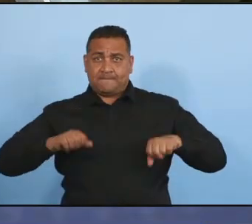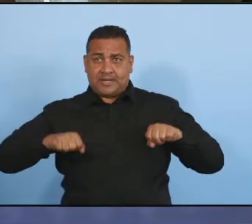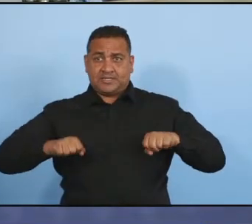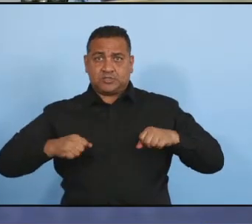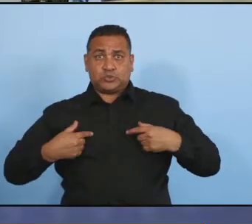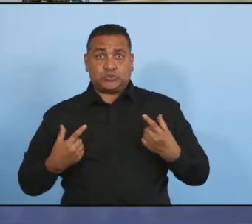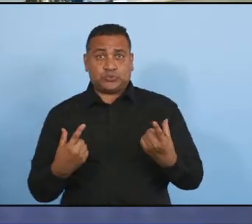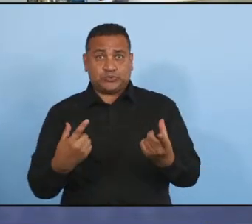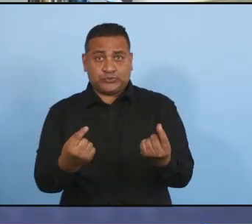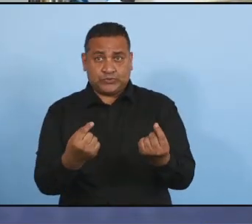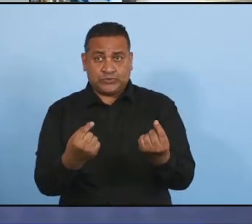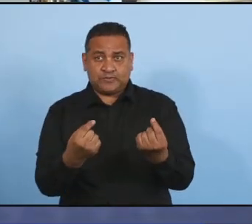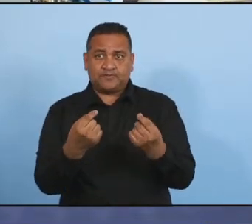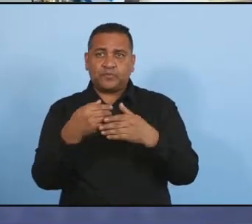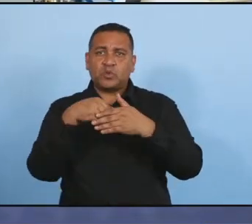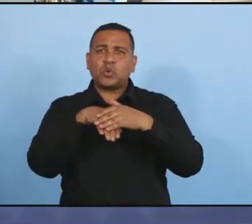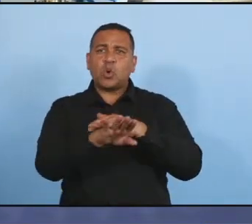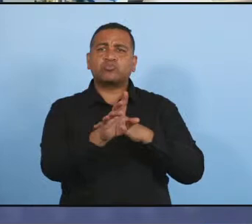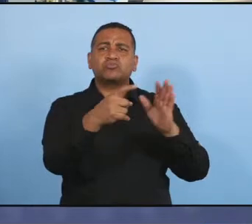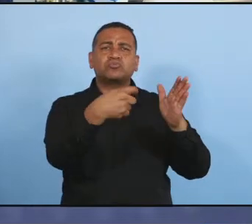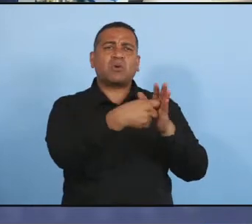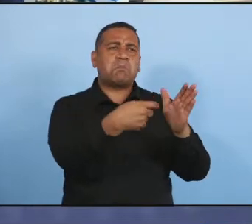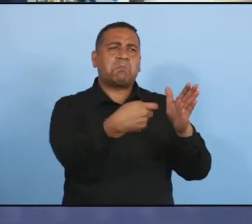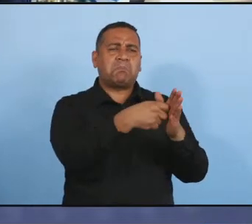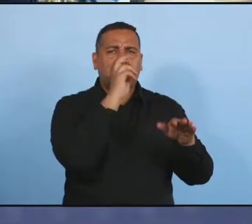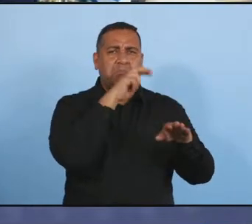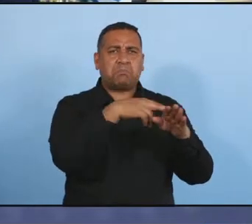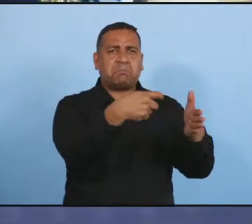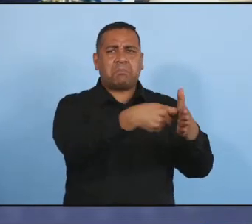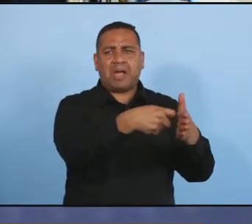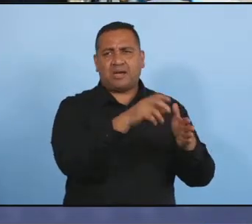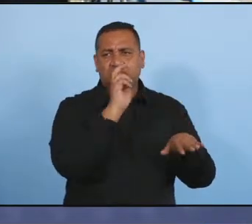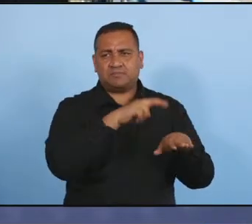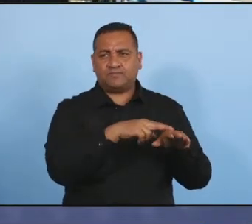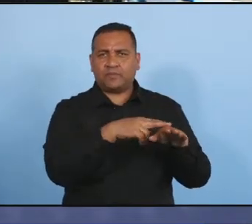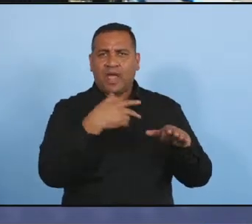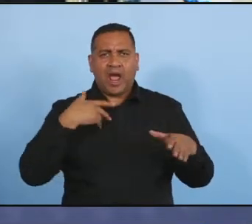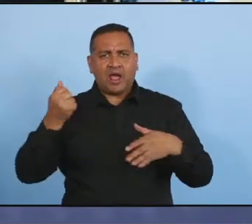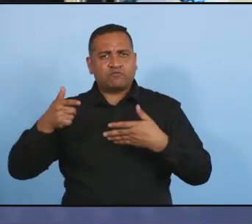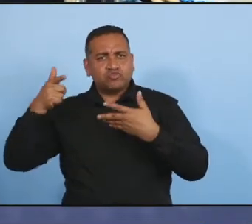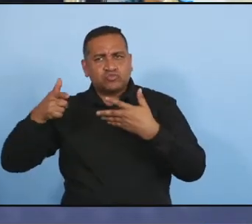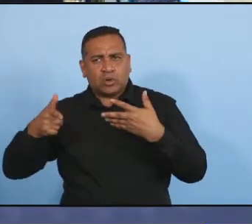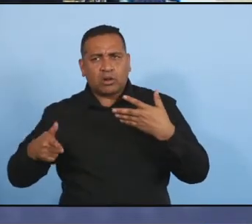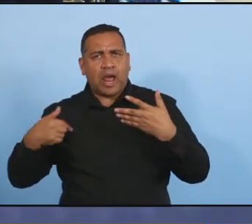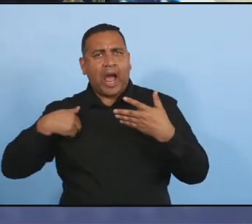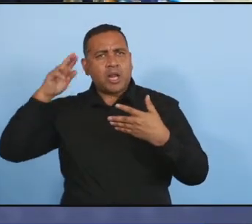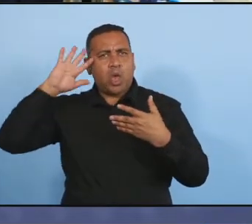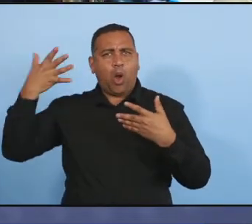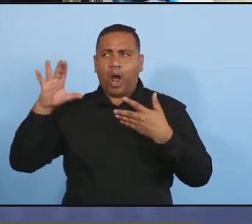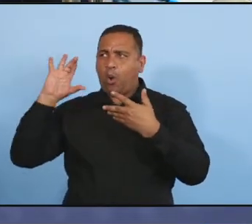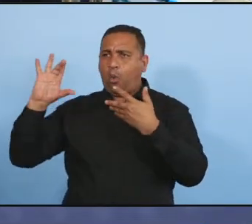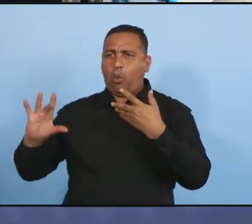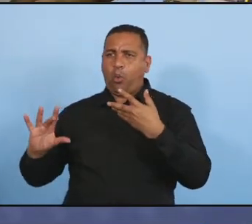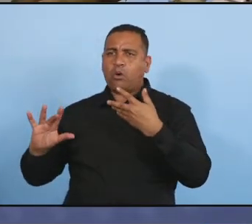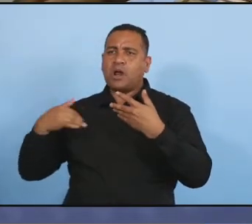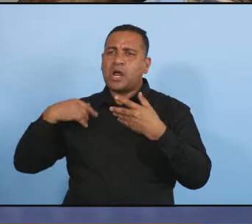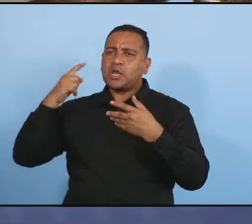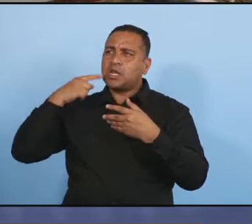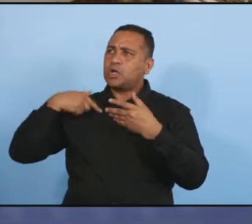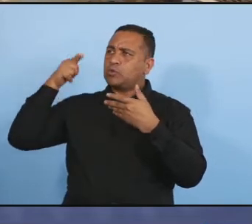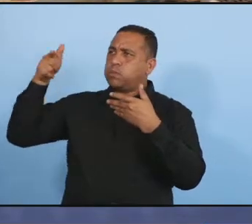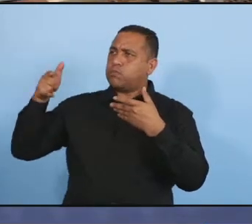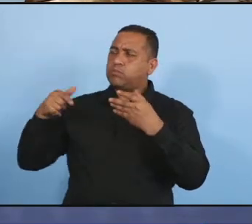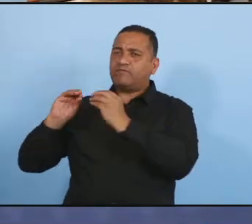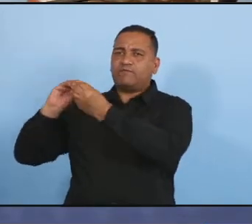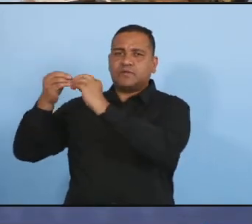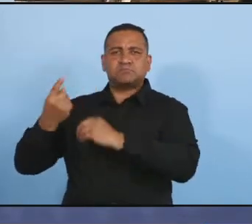to the shop to buy something. If there is a grinder at home, a drill at home, I know how to drill holes and to manufacture it, and by putting it maybe onto